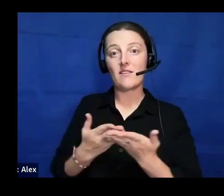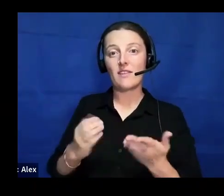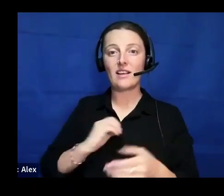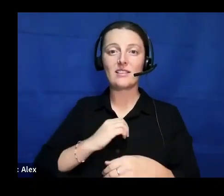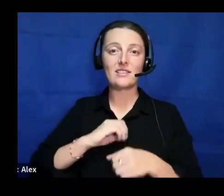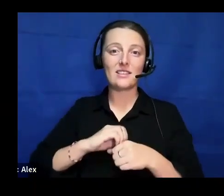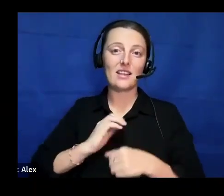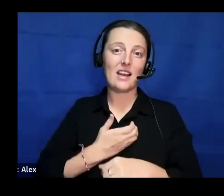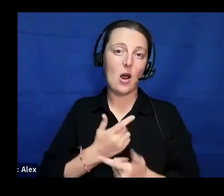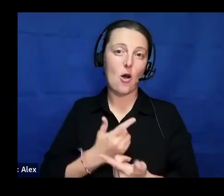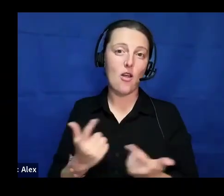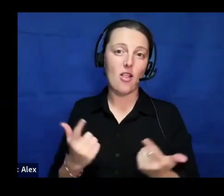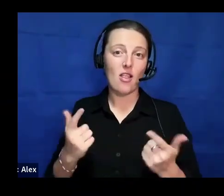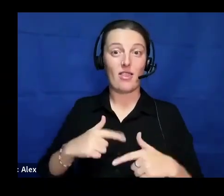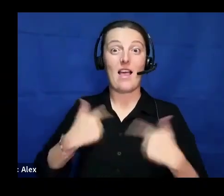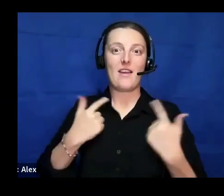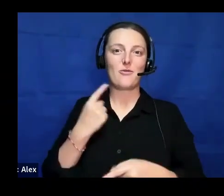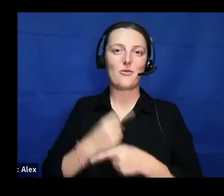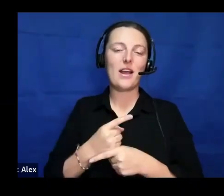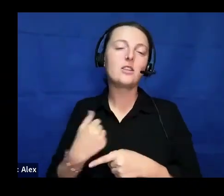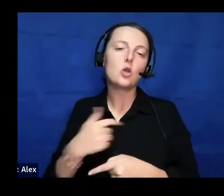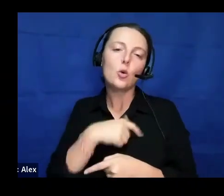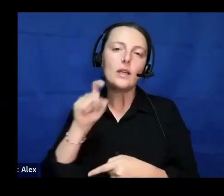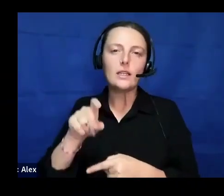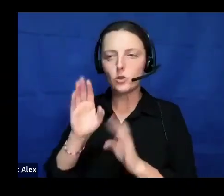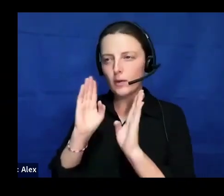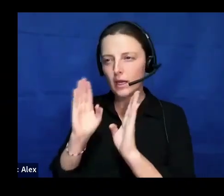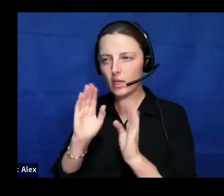to how we talk about mental health.